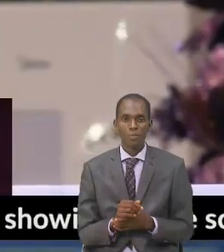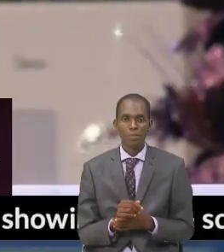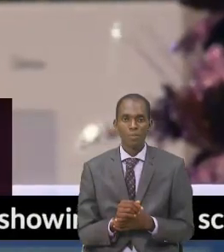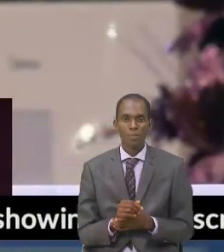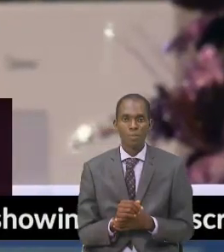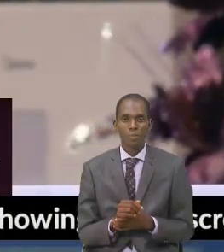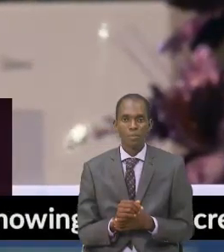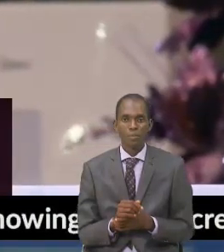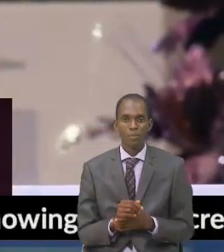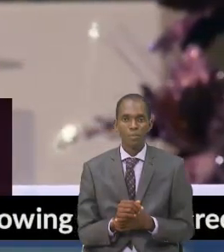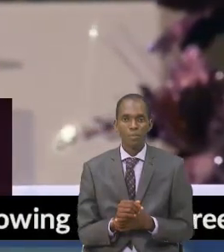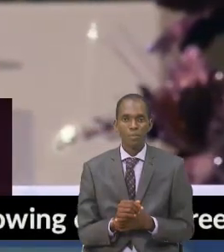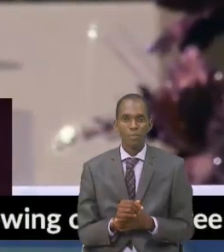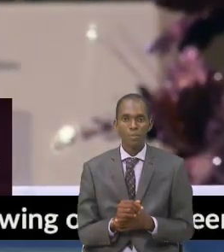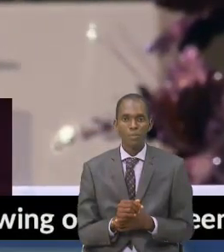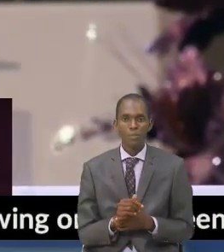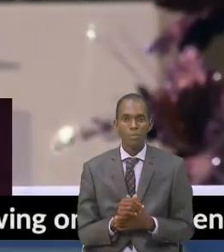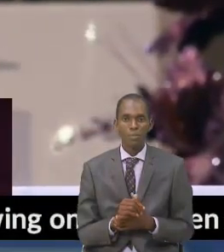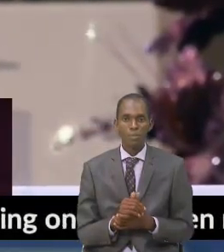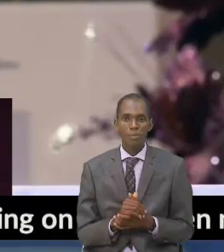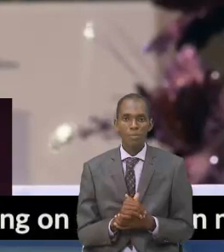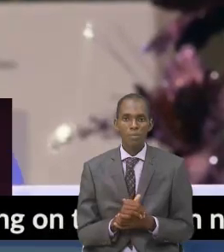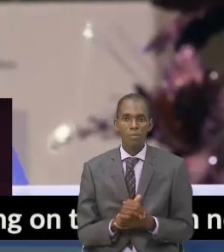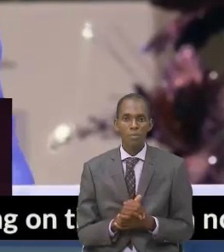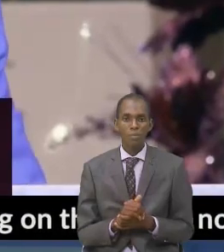Please, counselors, be fast.